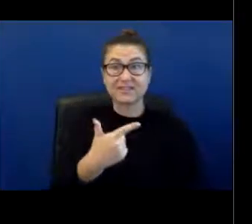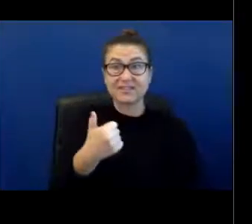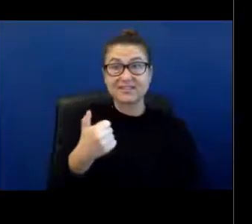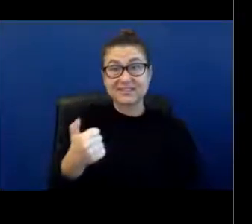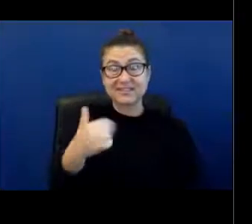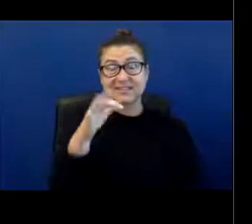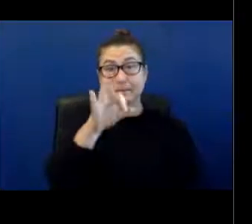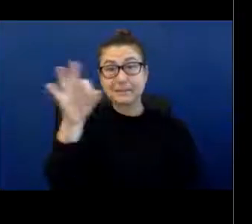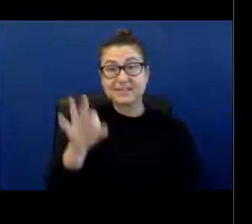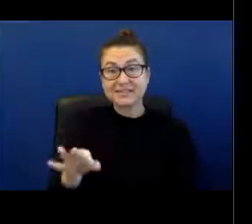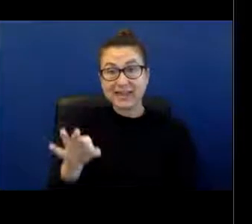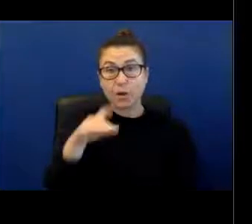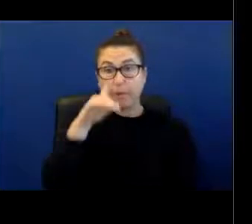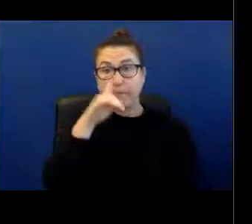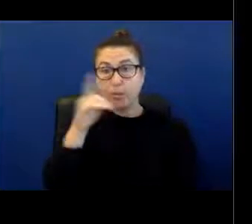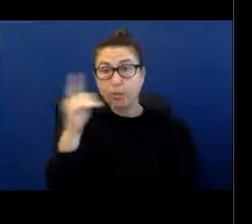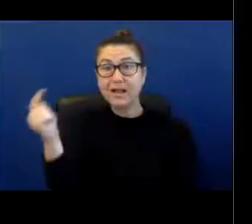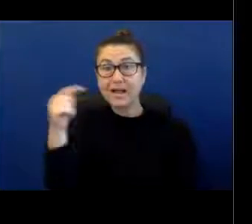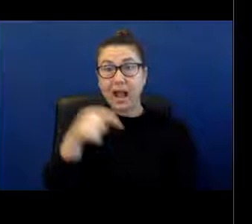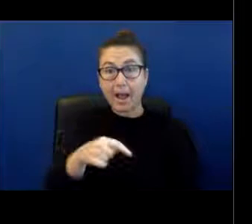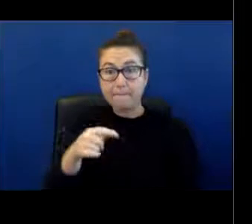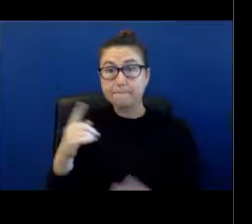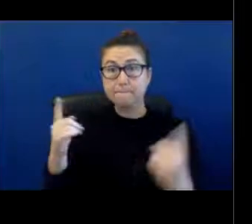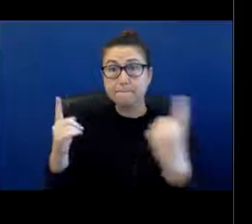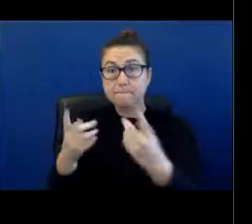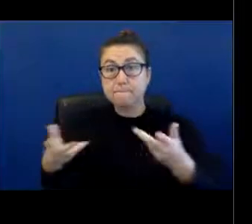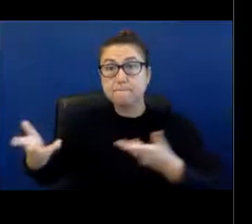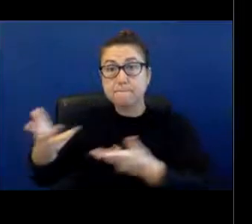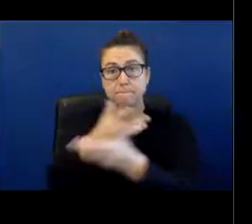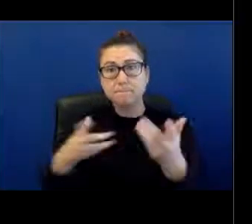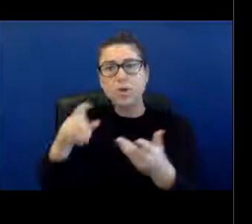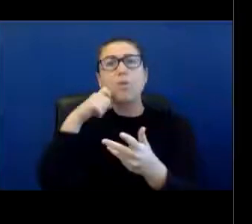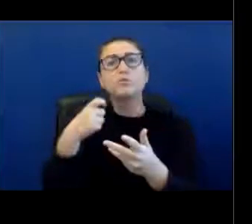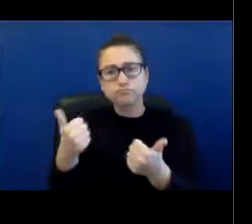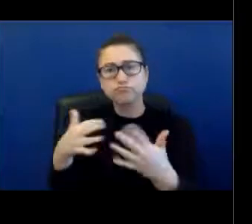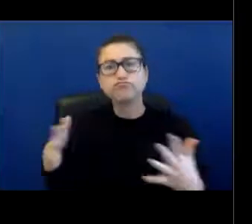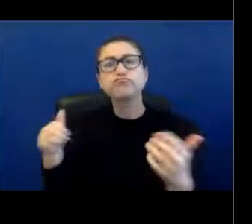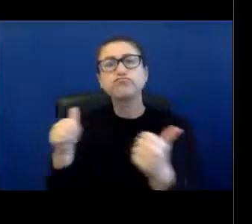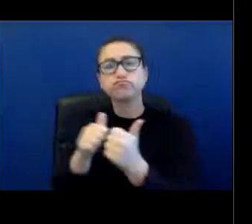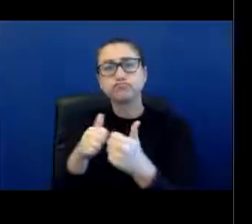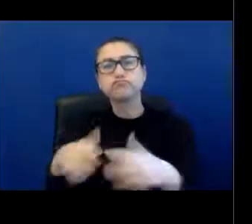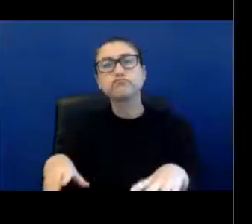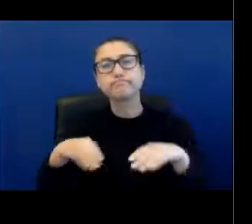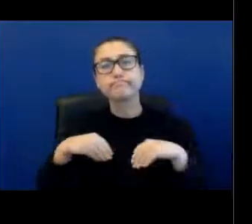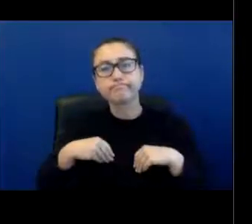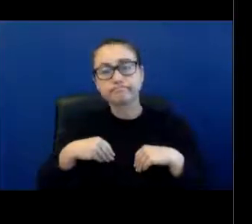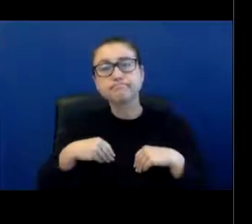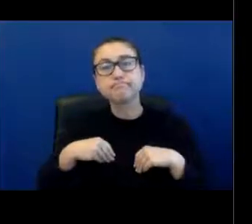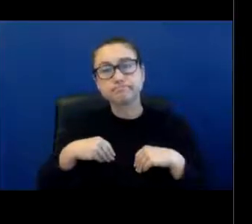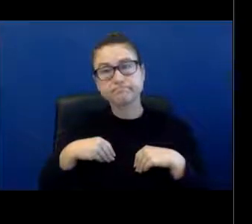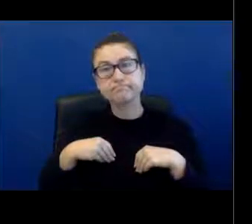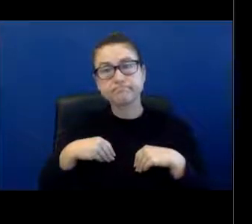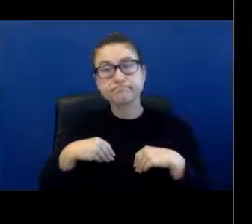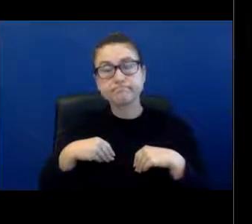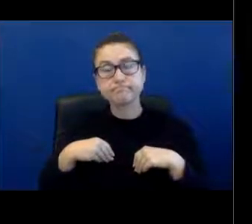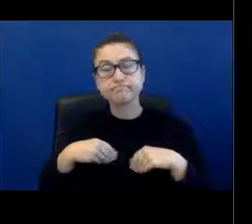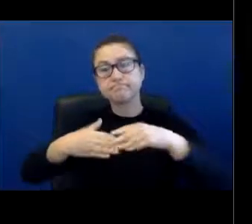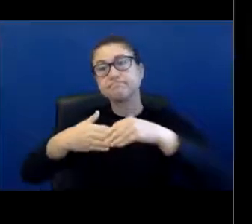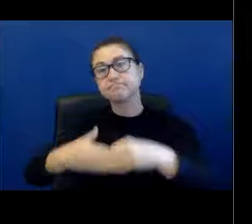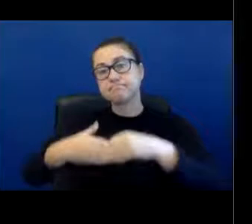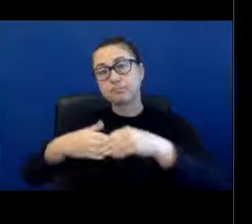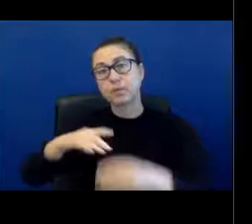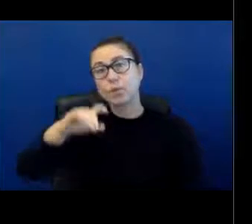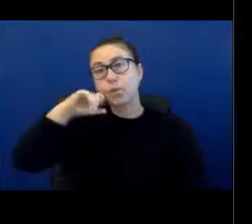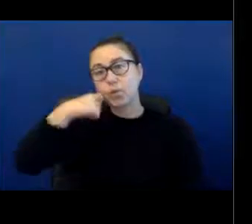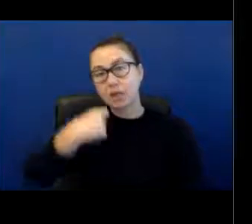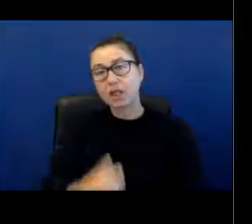to mediation will reach an outcome that they can both live with. So an agreement, which I'll talk about a bit